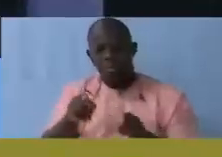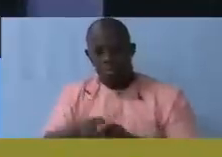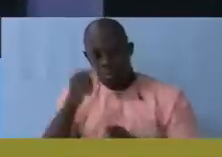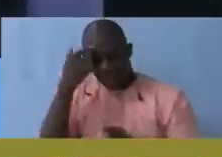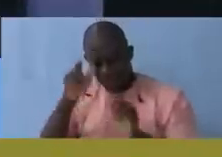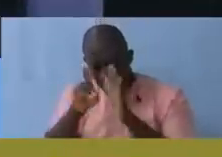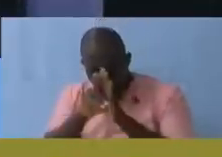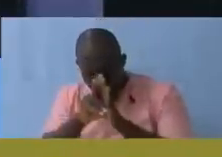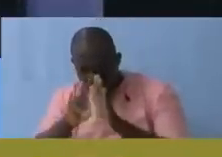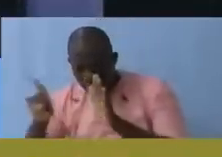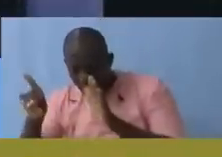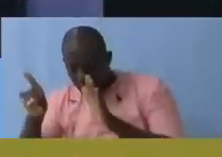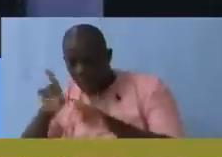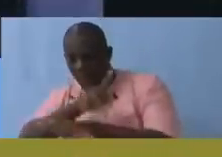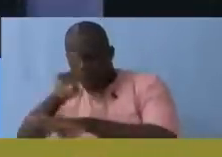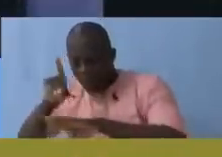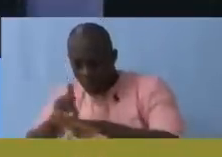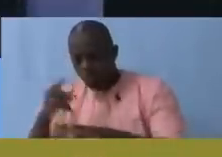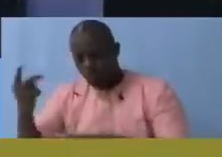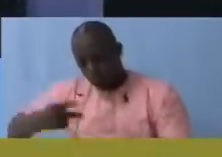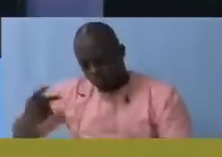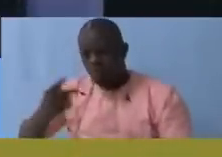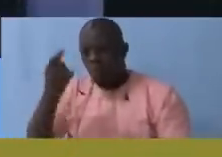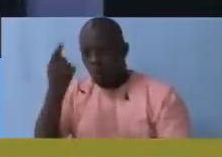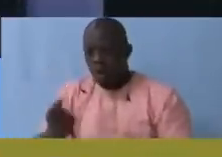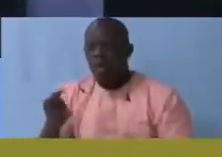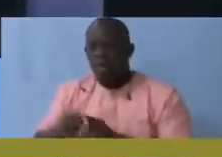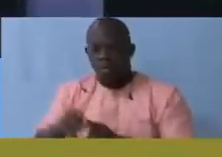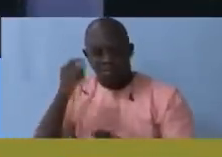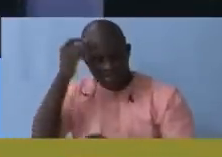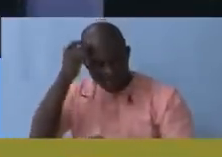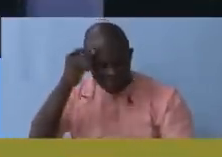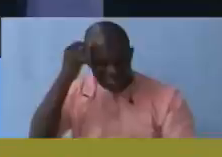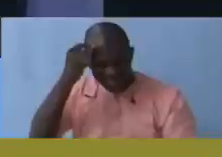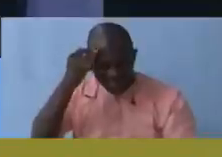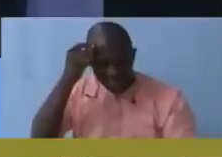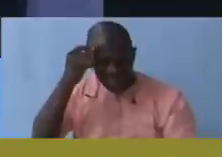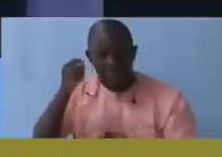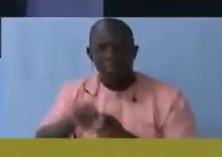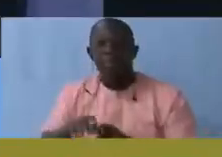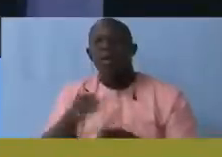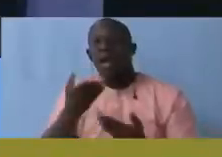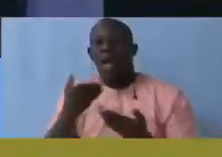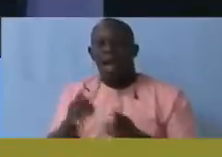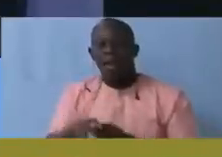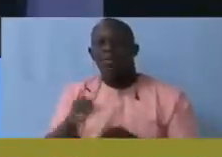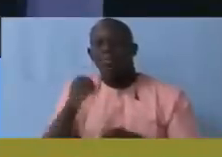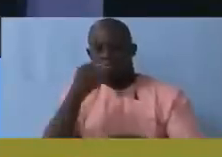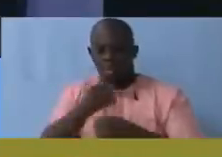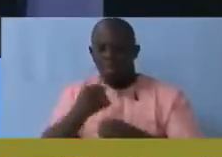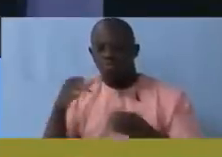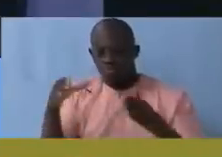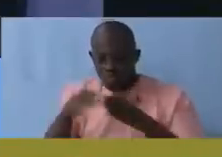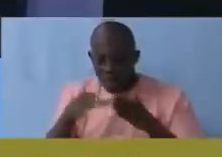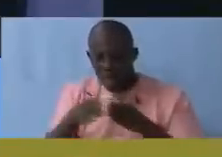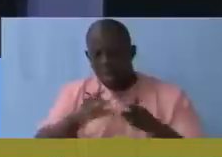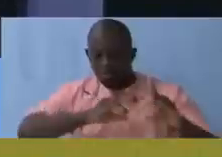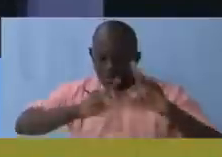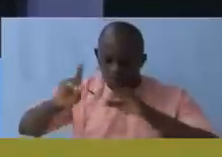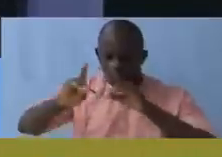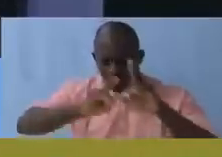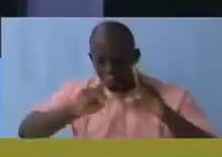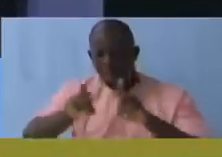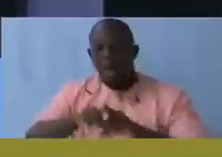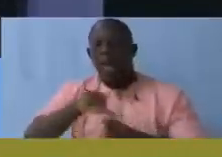place and think, storm our brains together to see how best we can stop